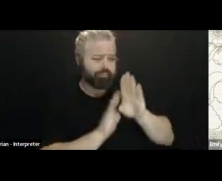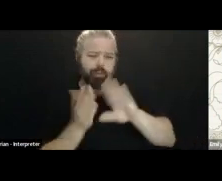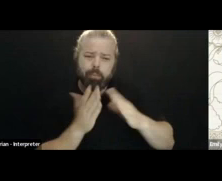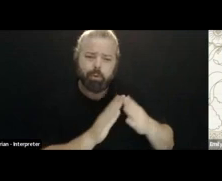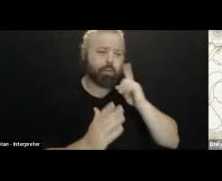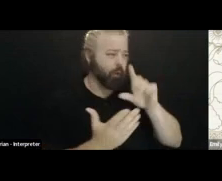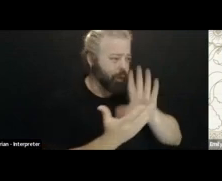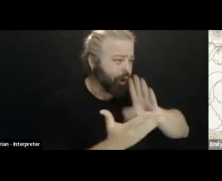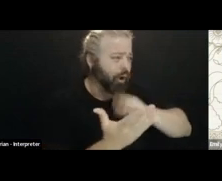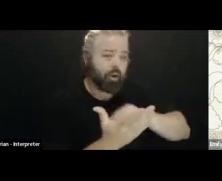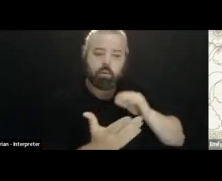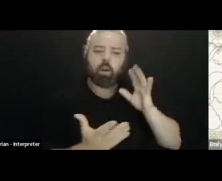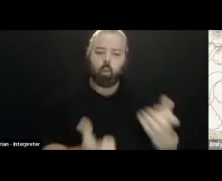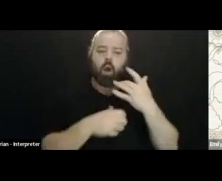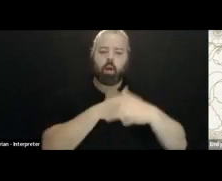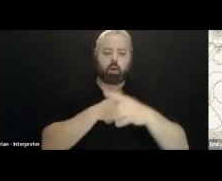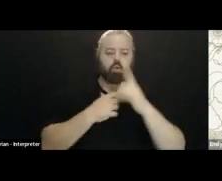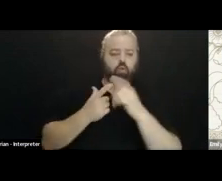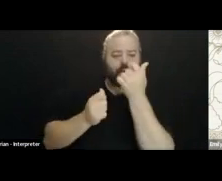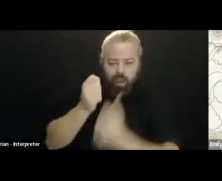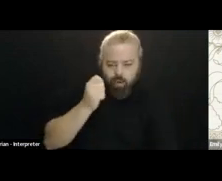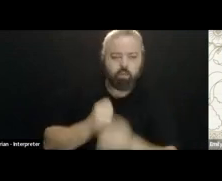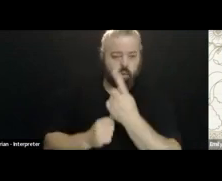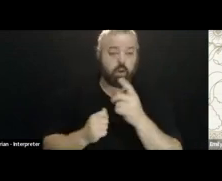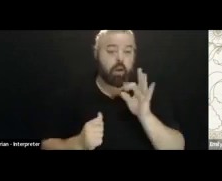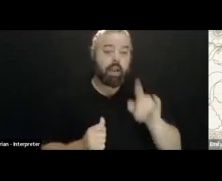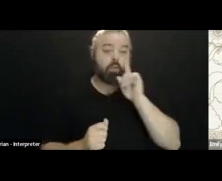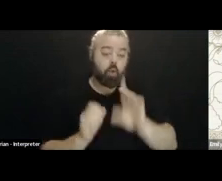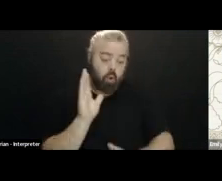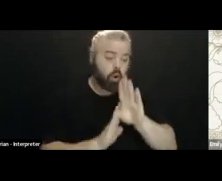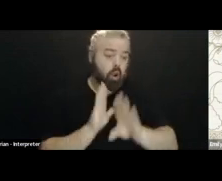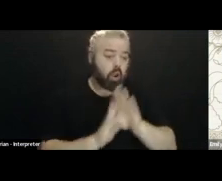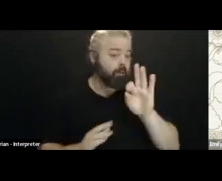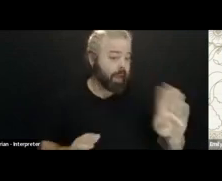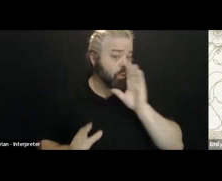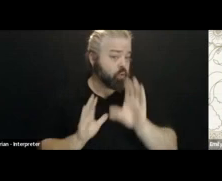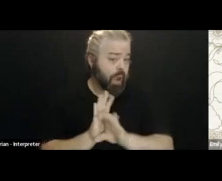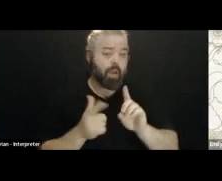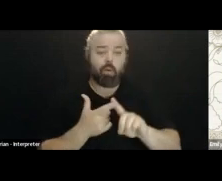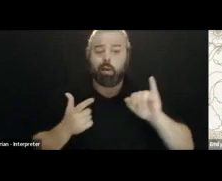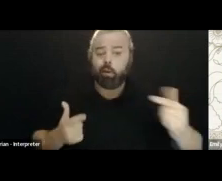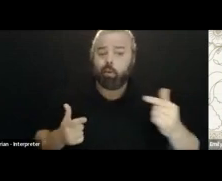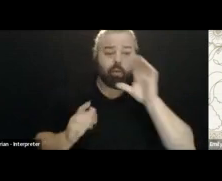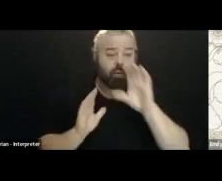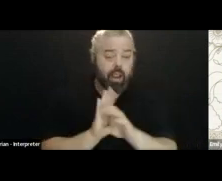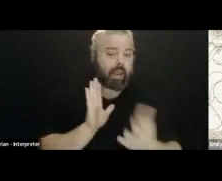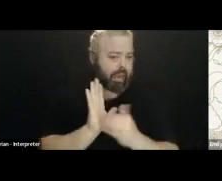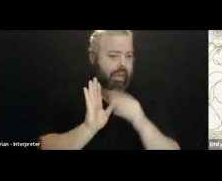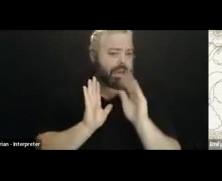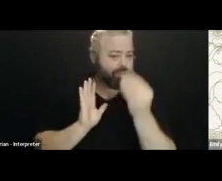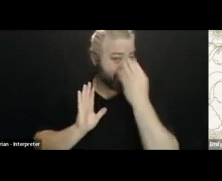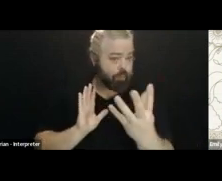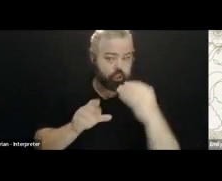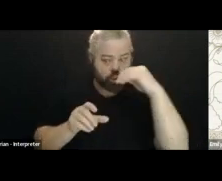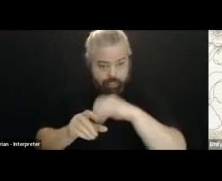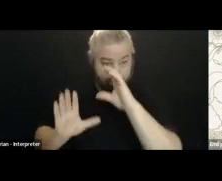resources. So when you're making graphics for Facebook or Instagram, and if you have any embedded information, we want to be sure that that is